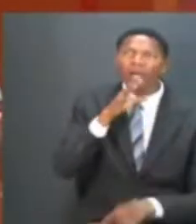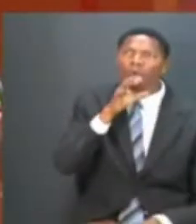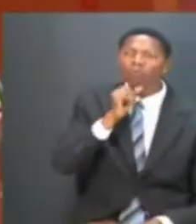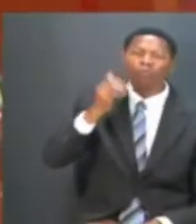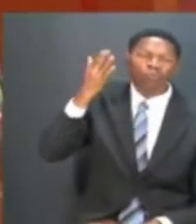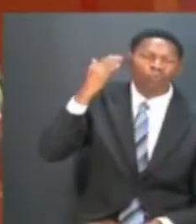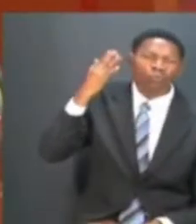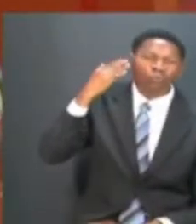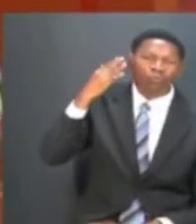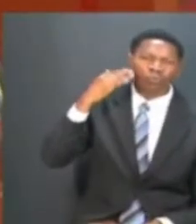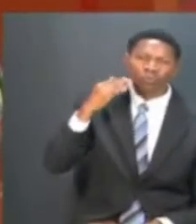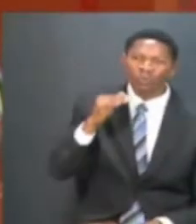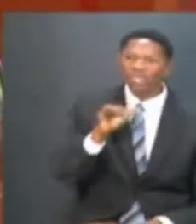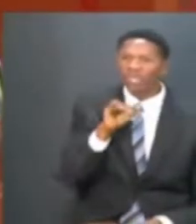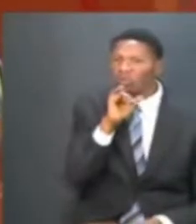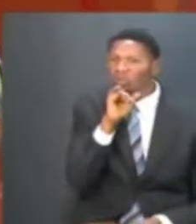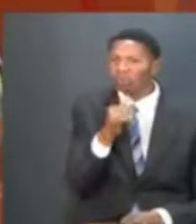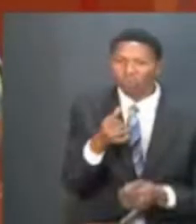not water-worthy.